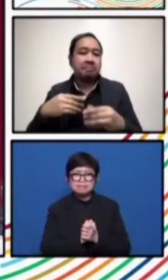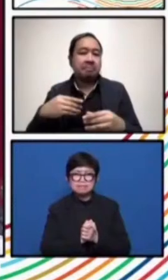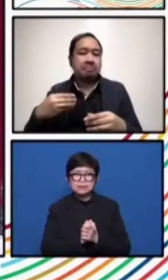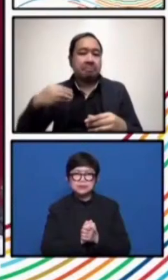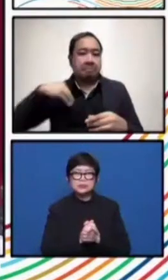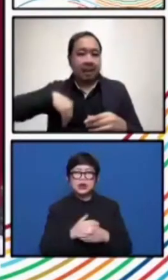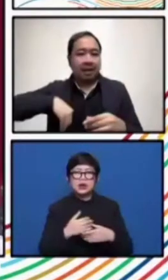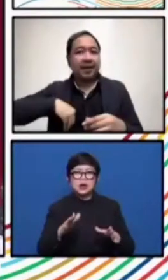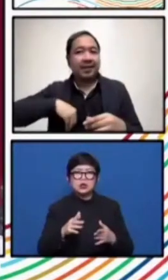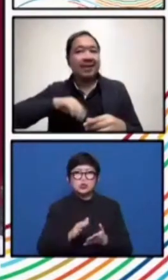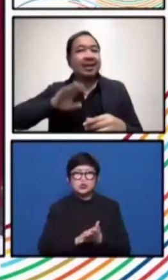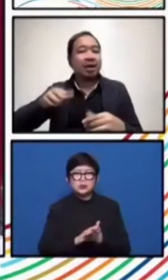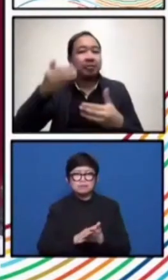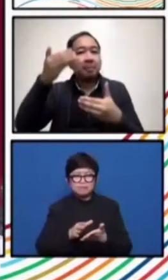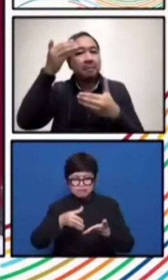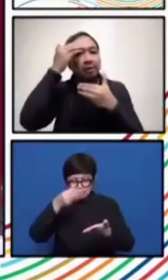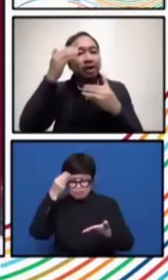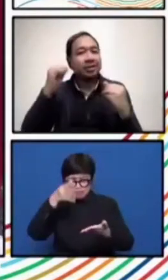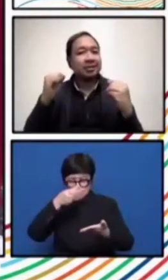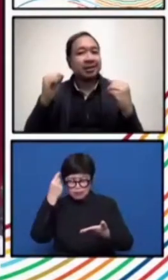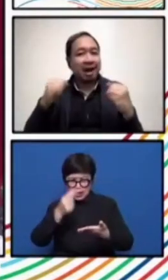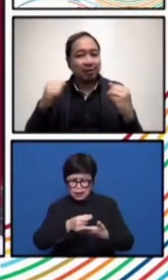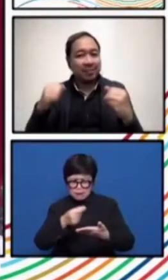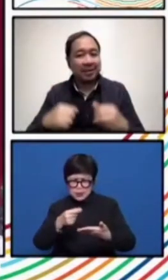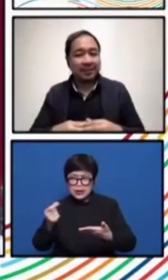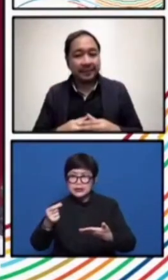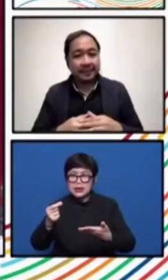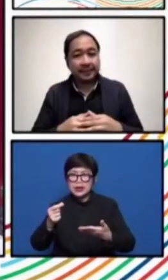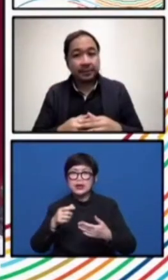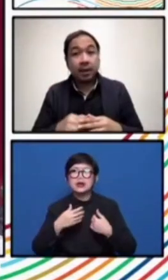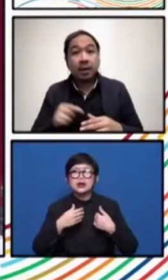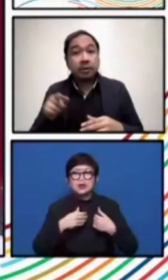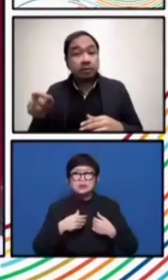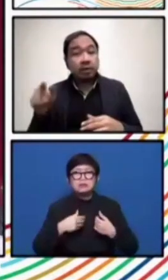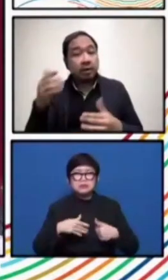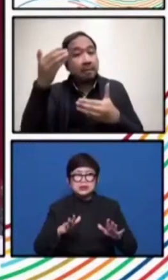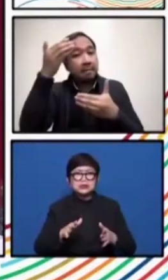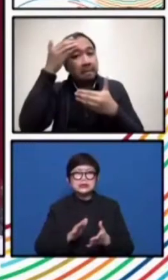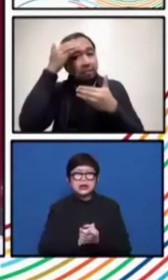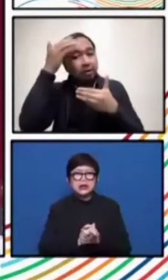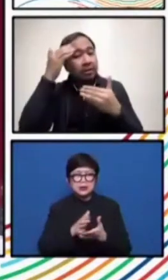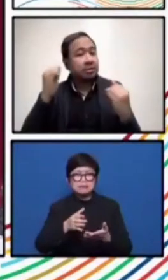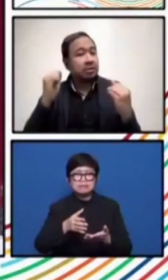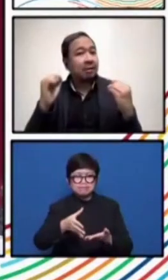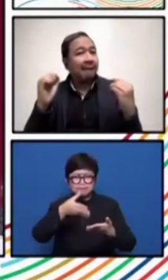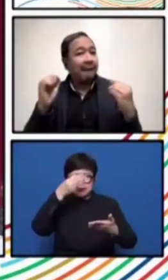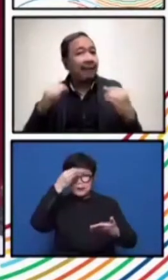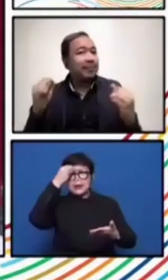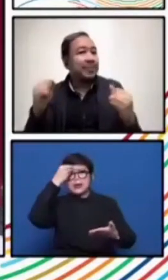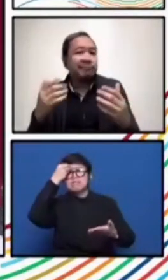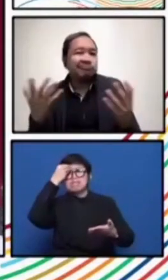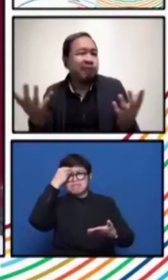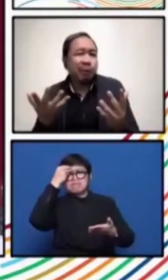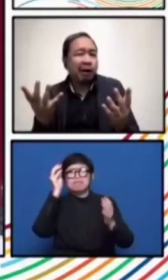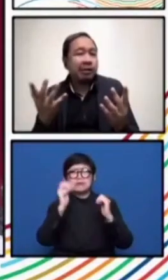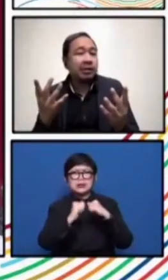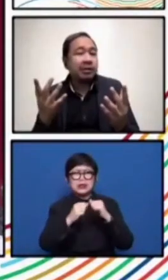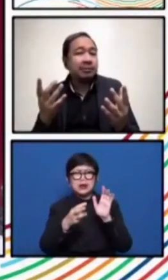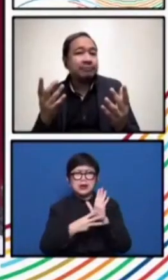um the fruits of the Marrakesh treaty basically what Marcus riti does is to allow for